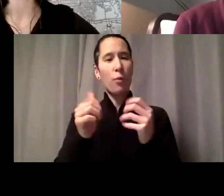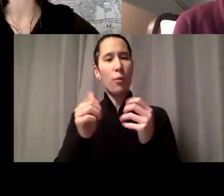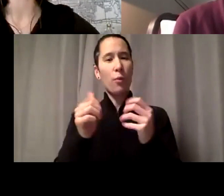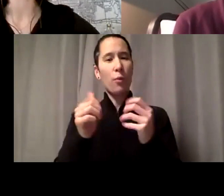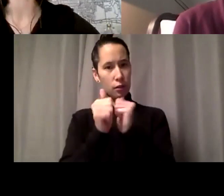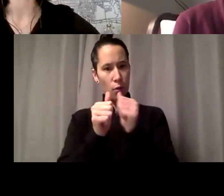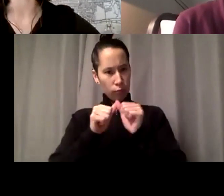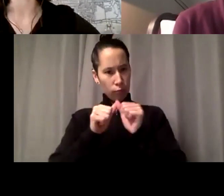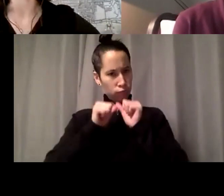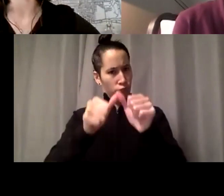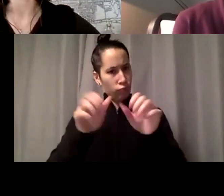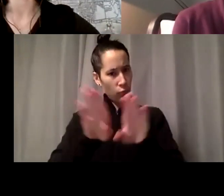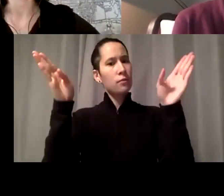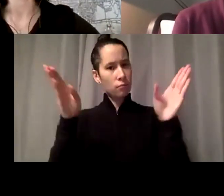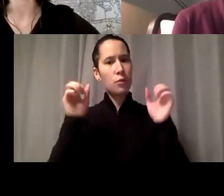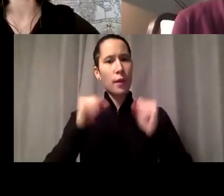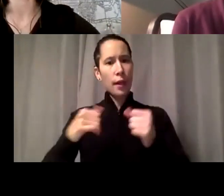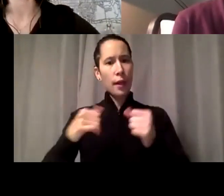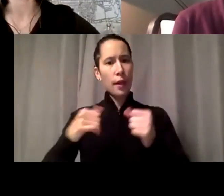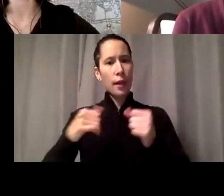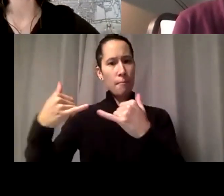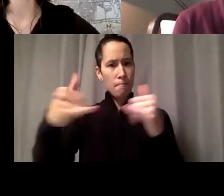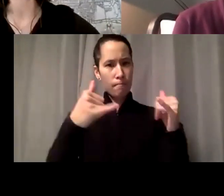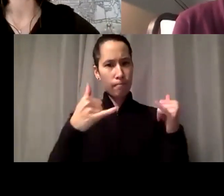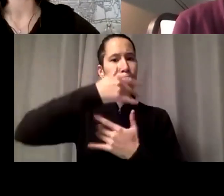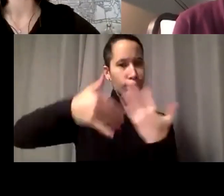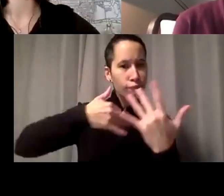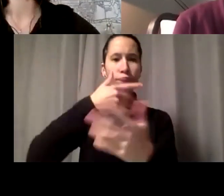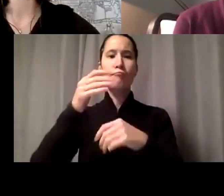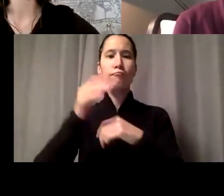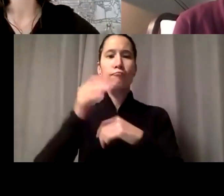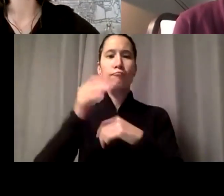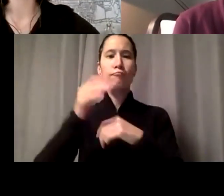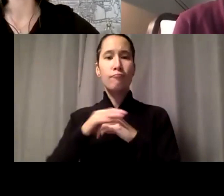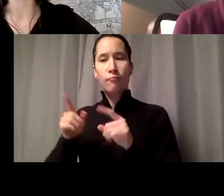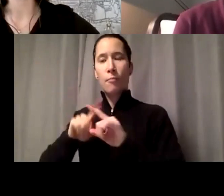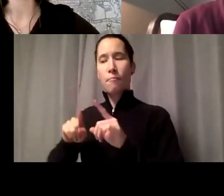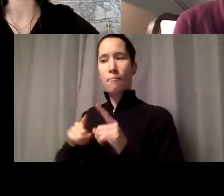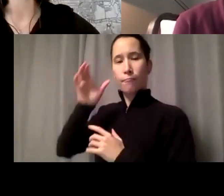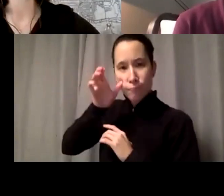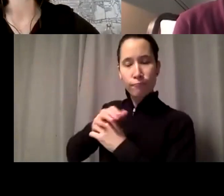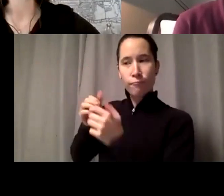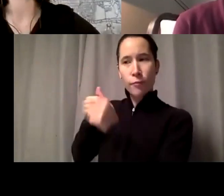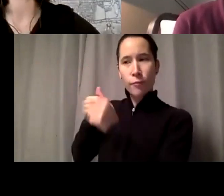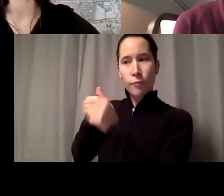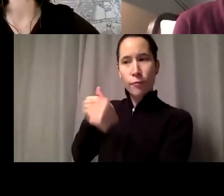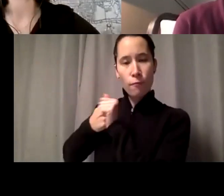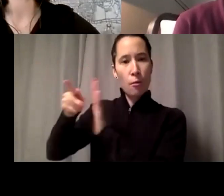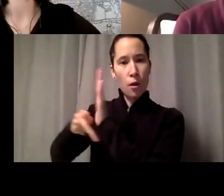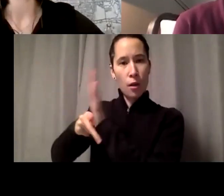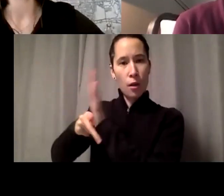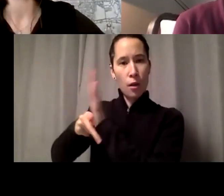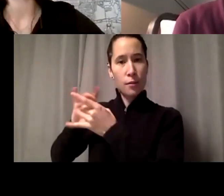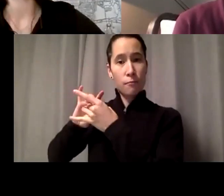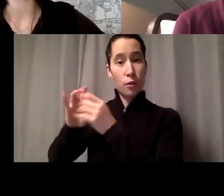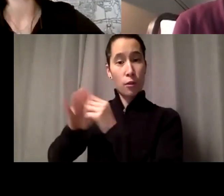that the value of sport is represented to government. So I'll now pass it back to Shauna and Jared and Heather and the team